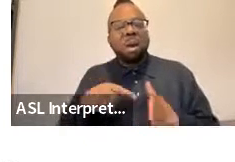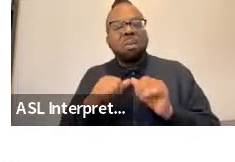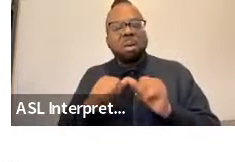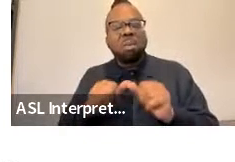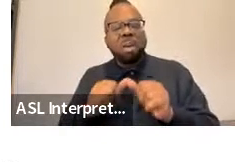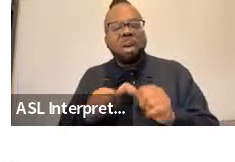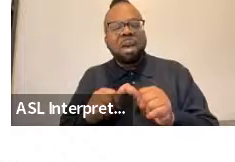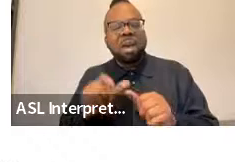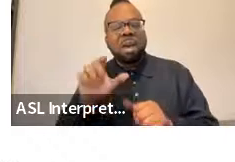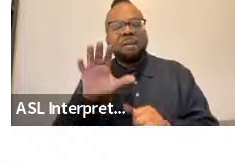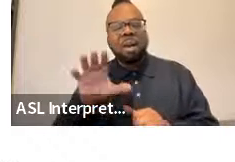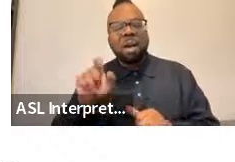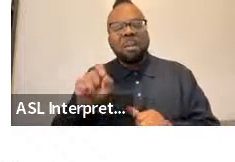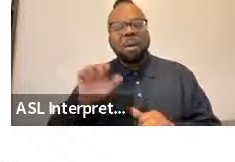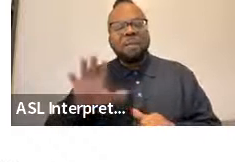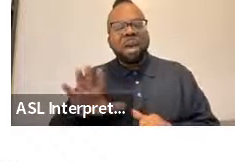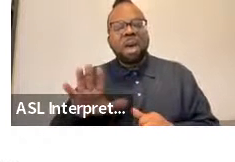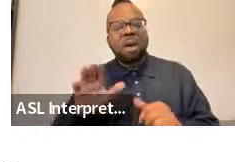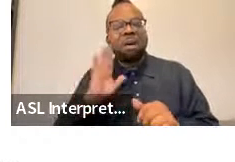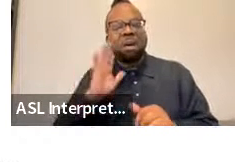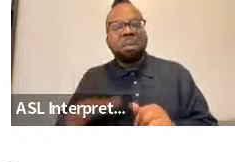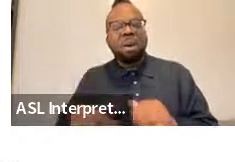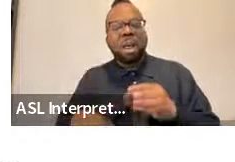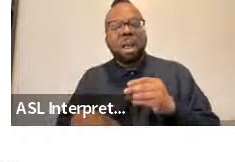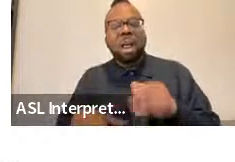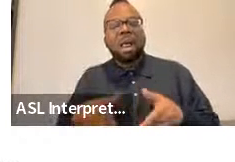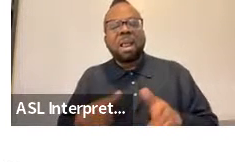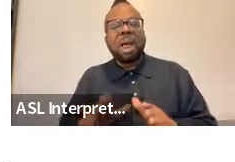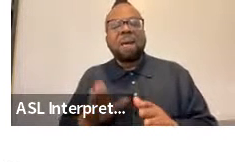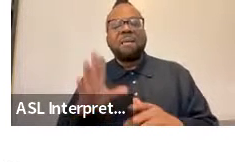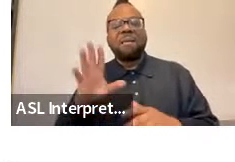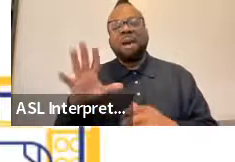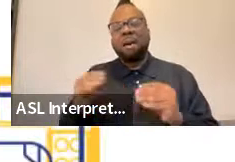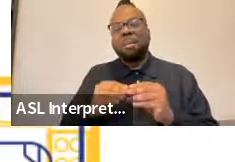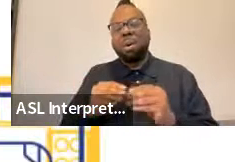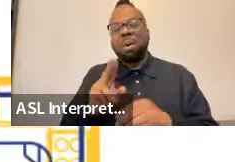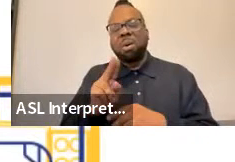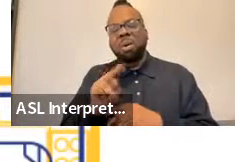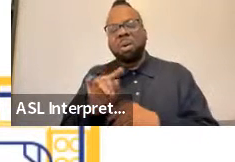this allows for 5 more units. Next slide.